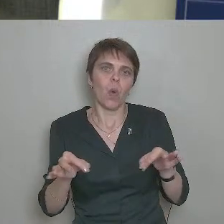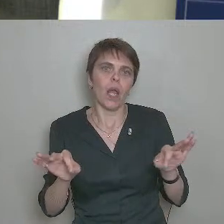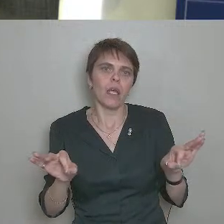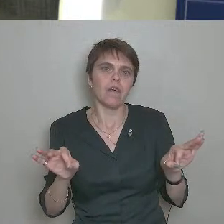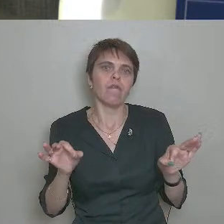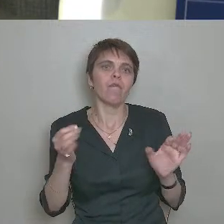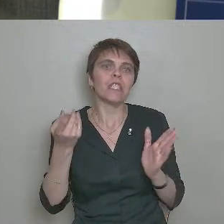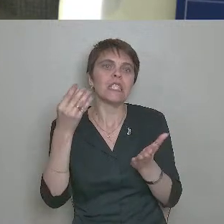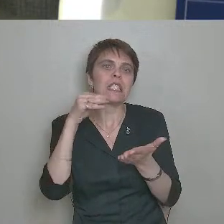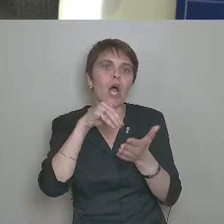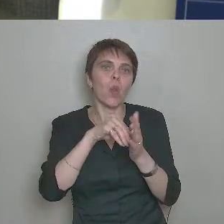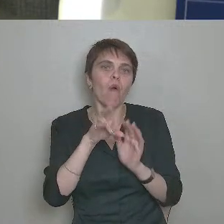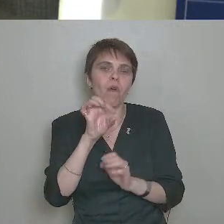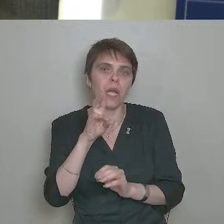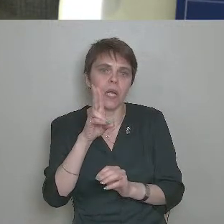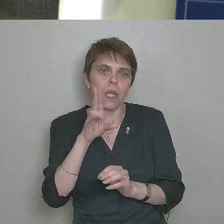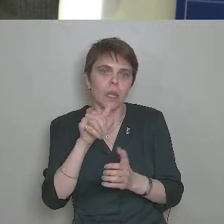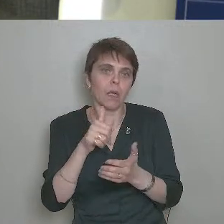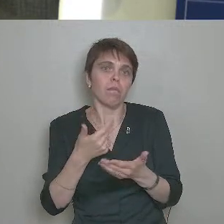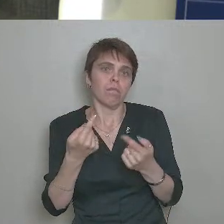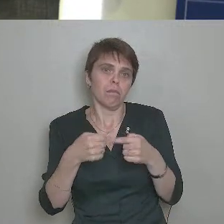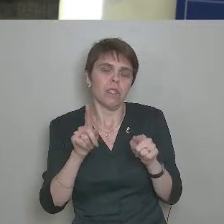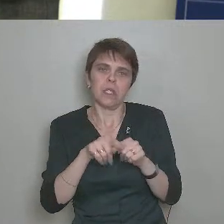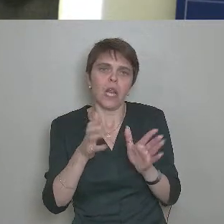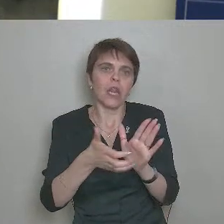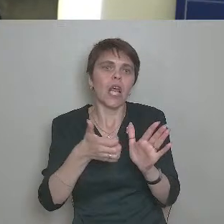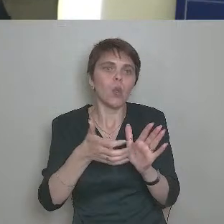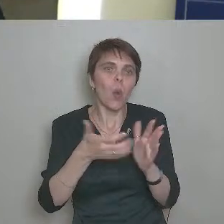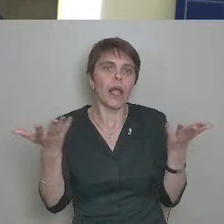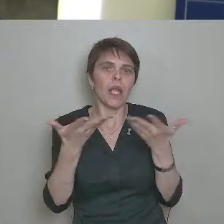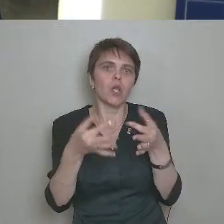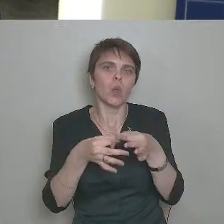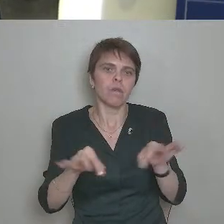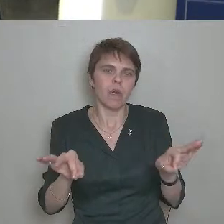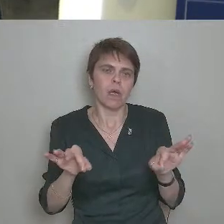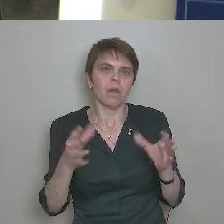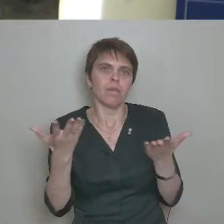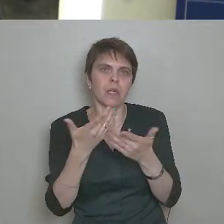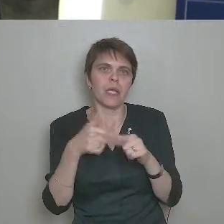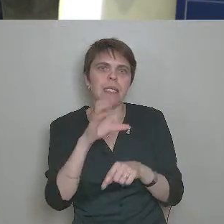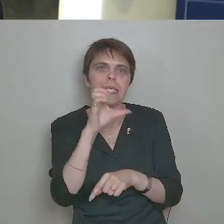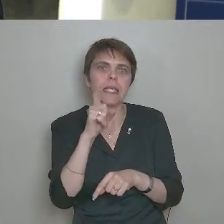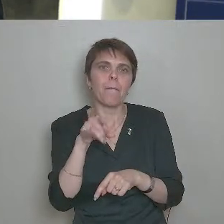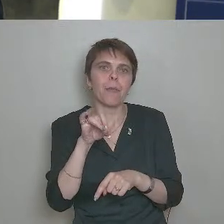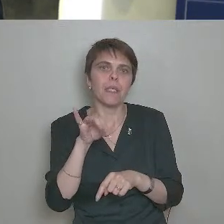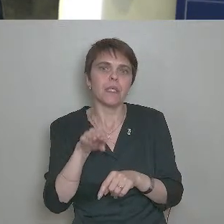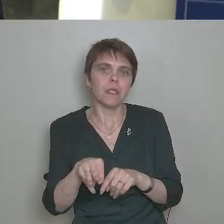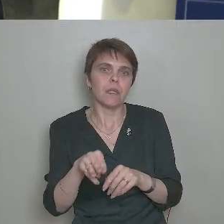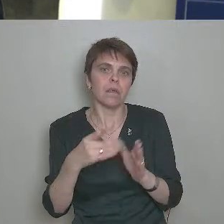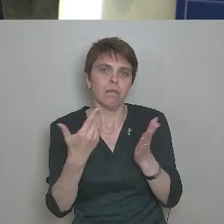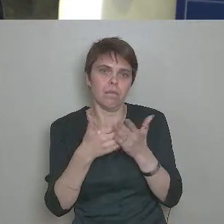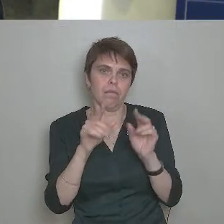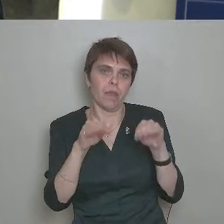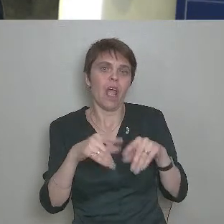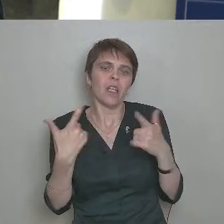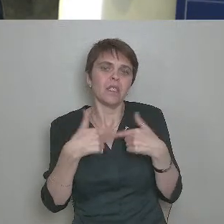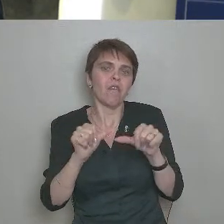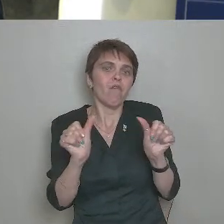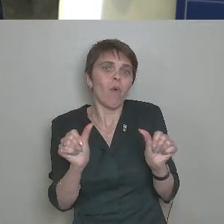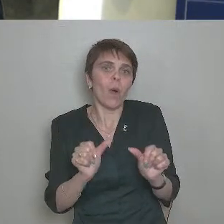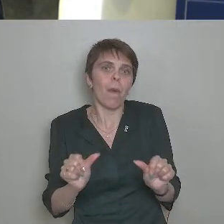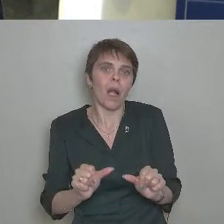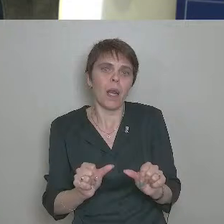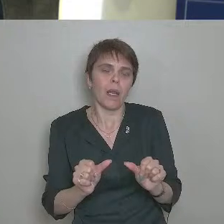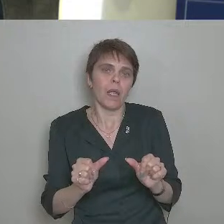that it is deficiency that anyway is required to restore the substance of the